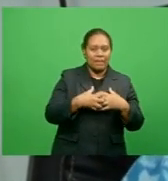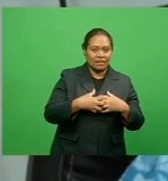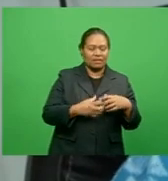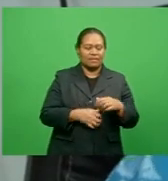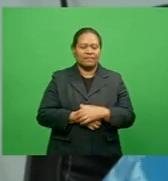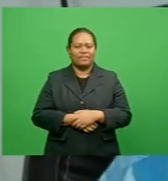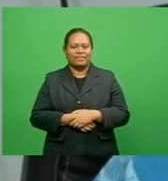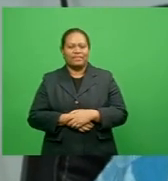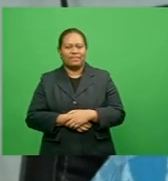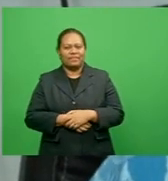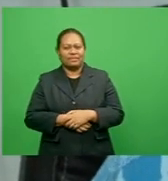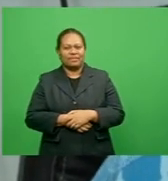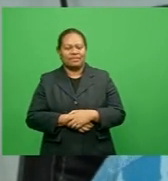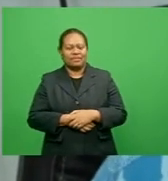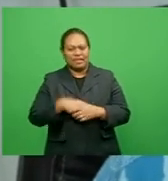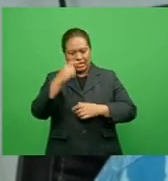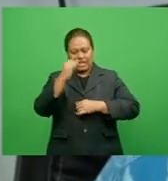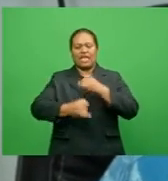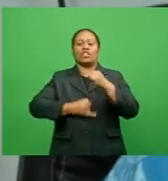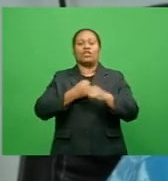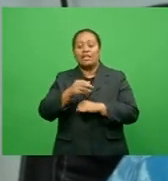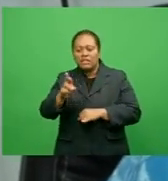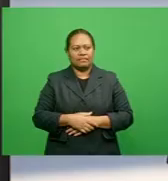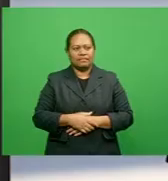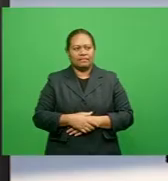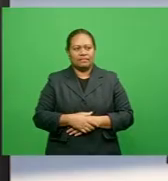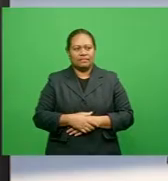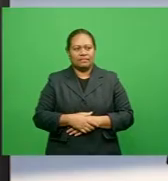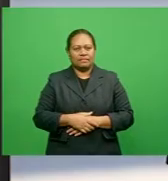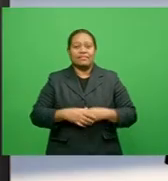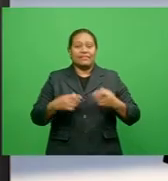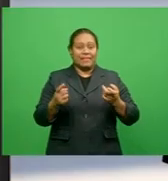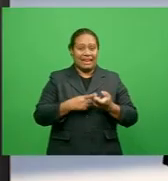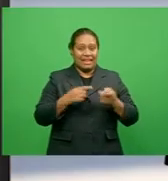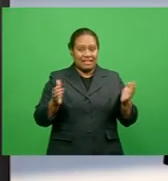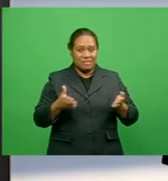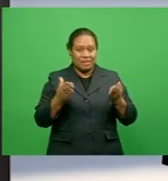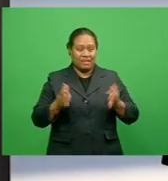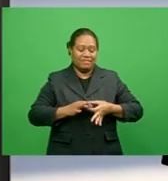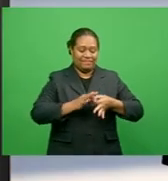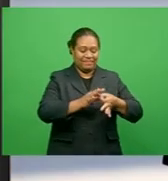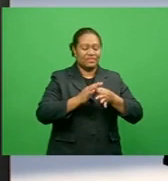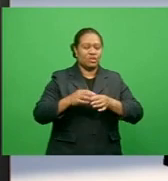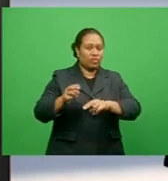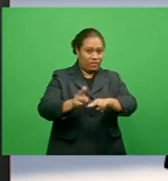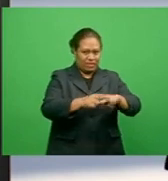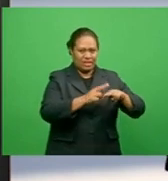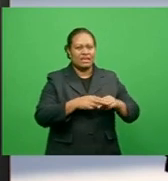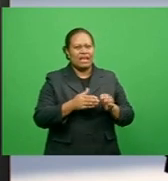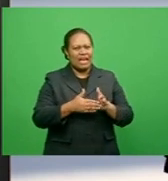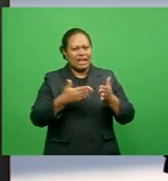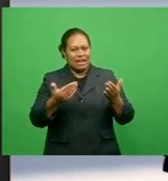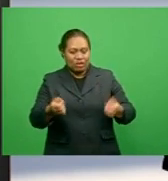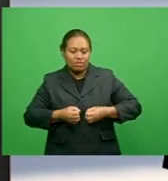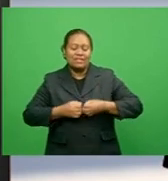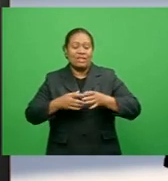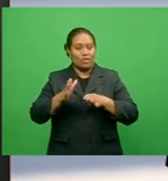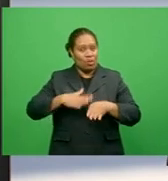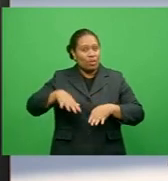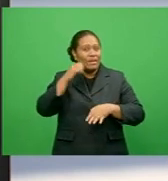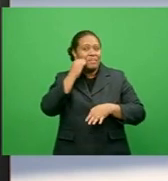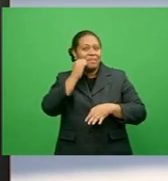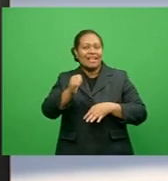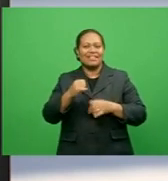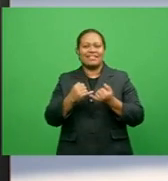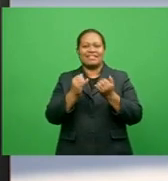be internationally recognised coaches. Another player with links to Fiji will make his debut for the All Blacks on